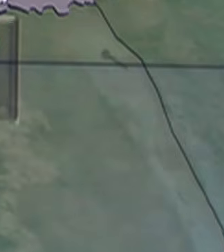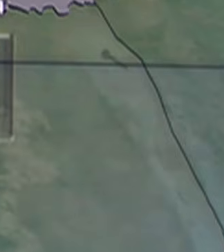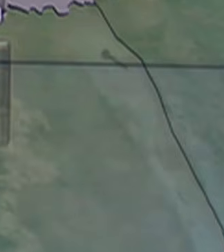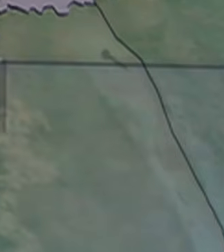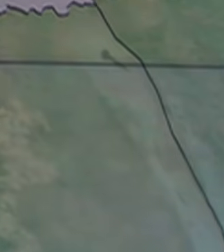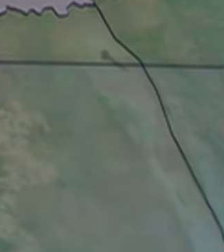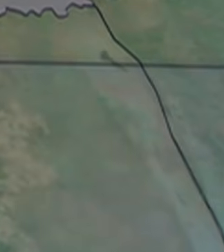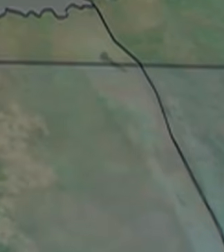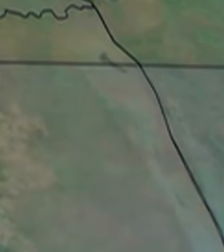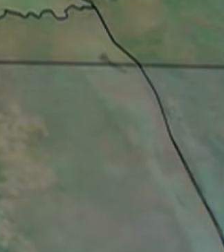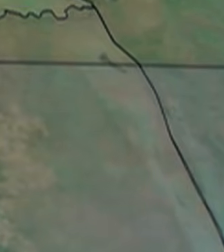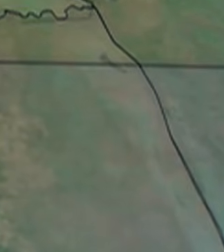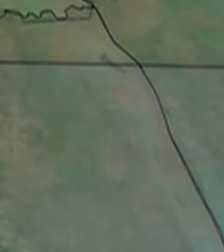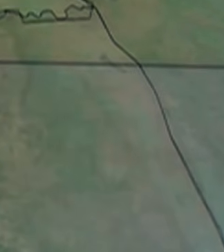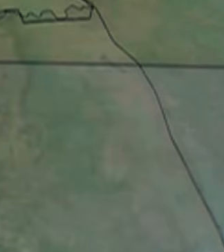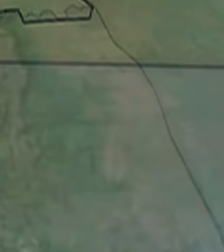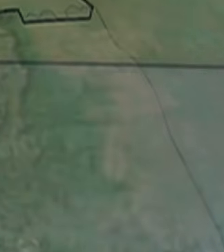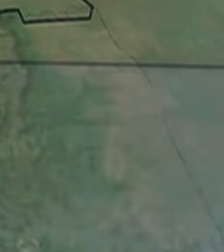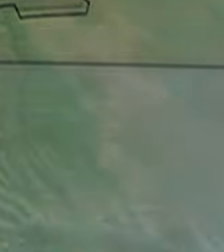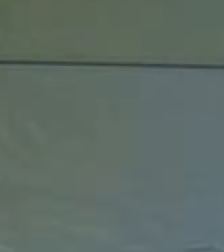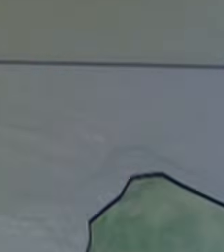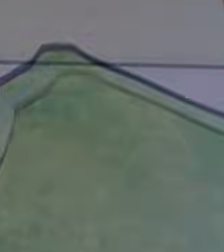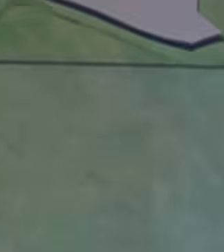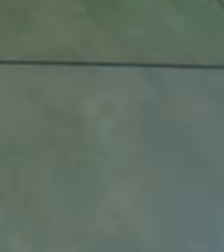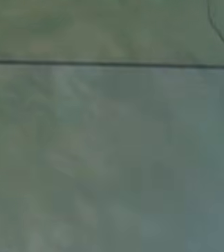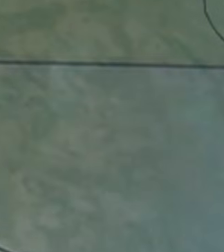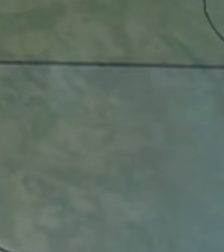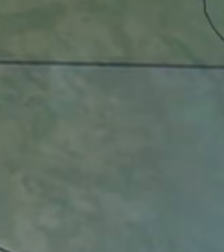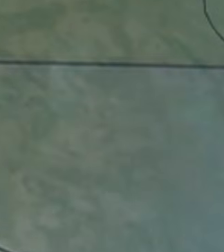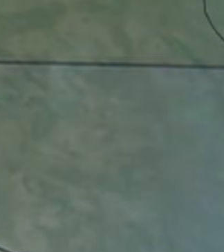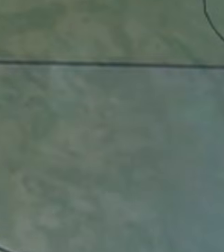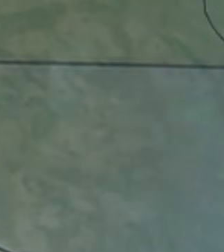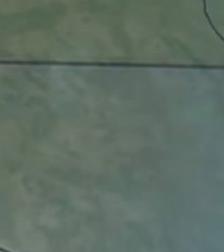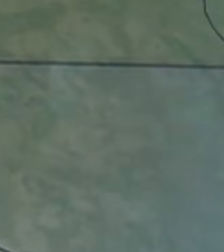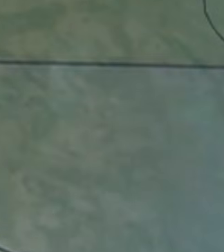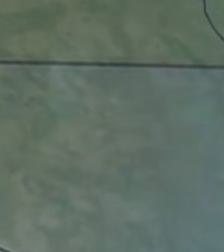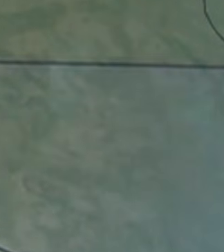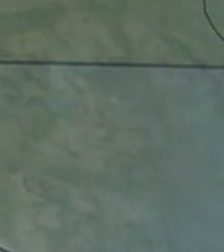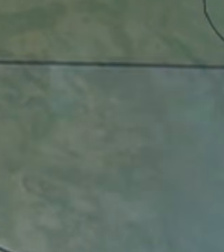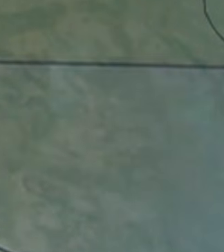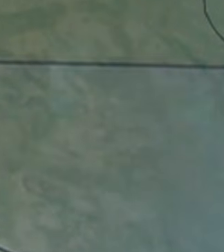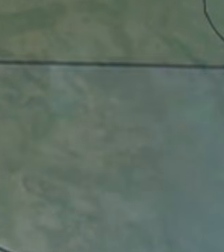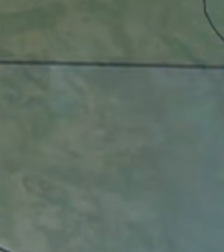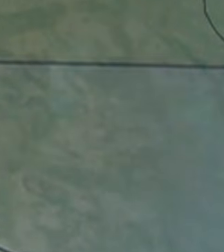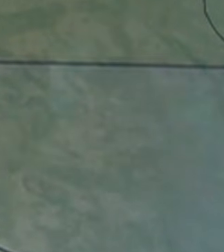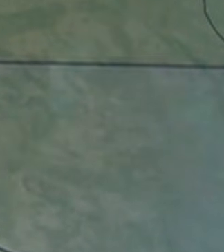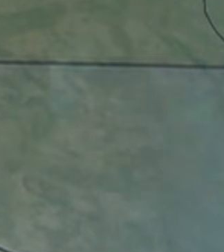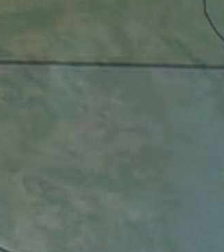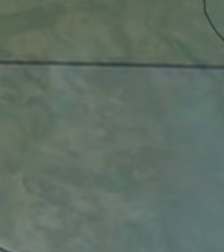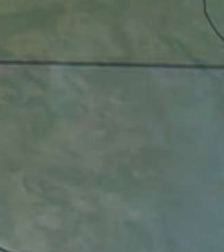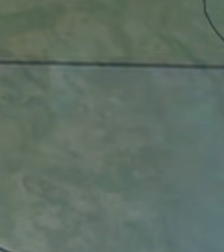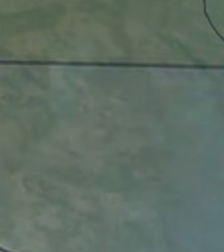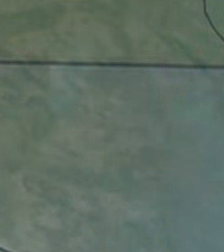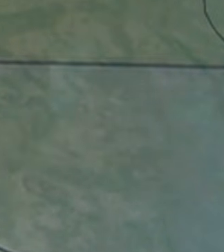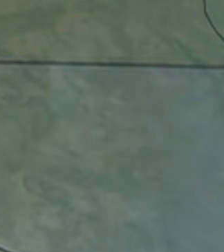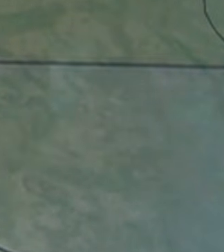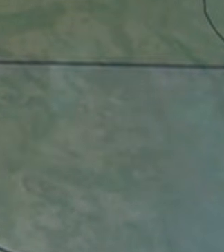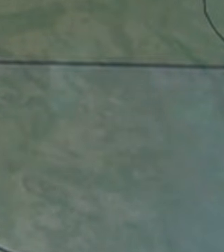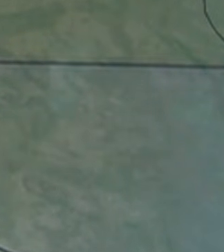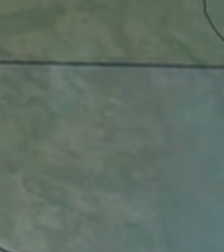sa le bala hona ka re phalale le teng khrata di phama di a phamela fela ho mashome a mabedi a metse e tsheletseng ka ofela re shebile ka Carolina le teng hore ka re emele boholo